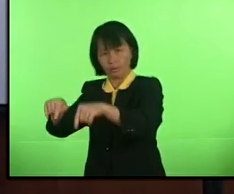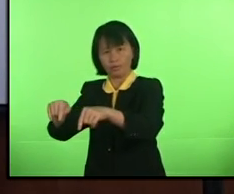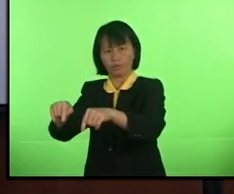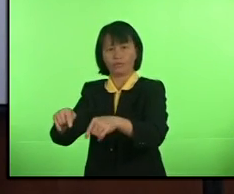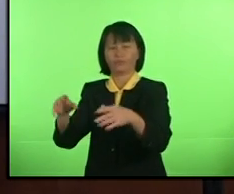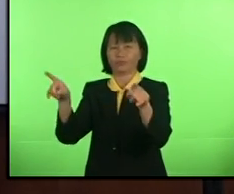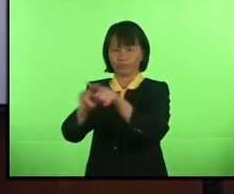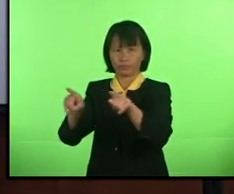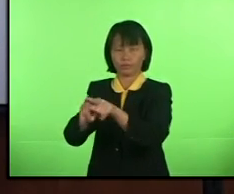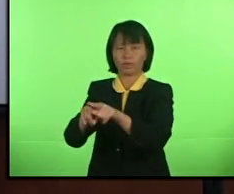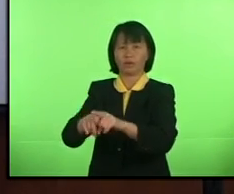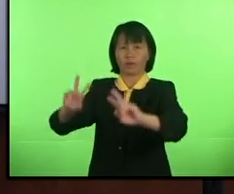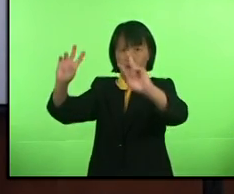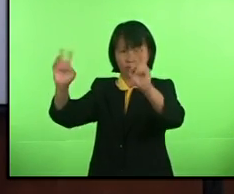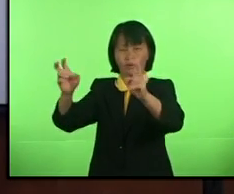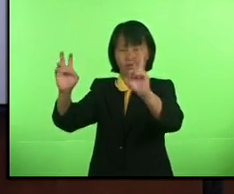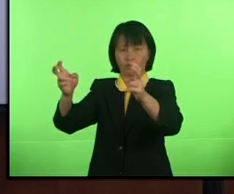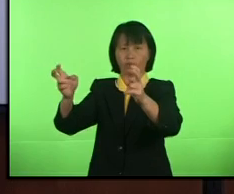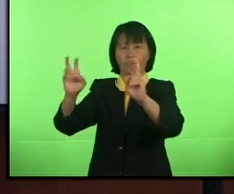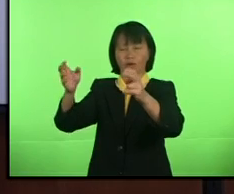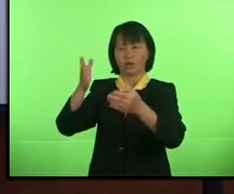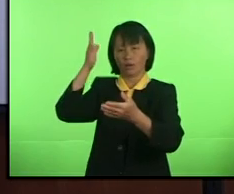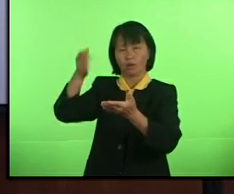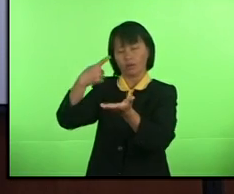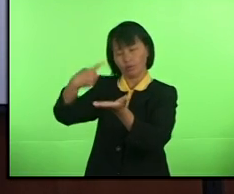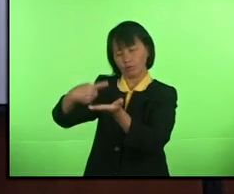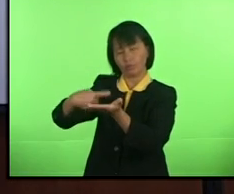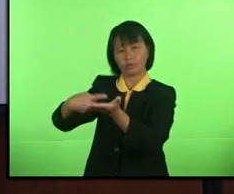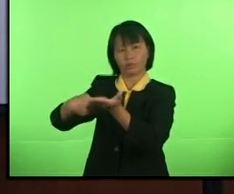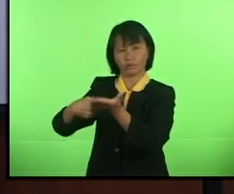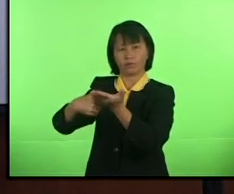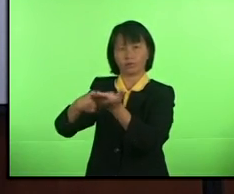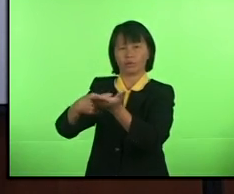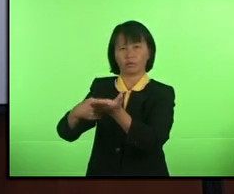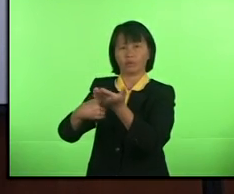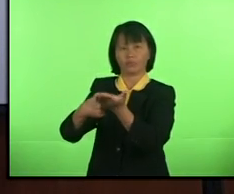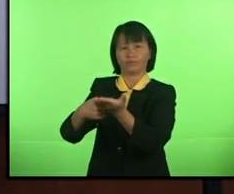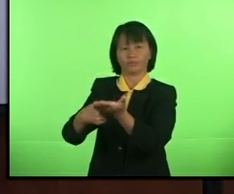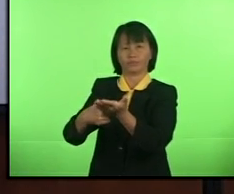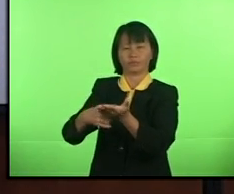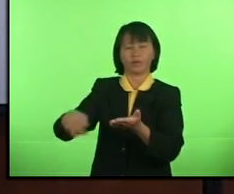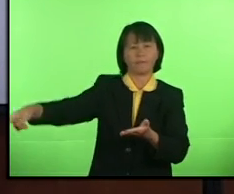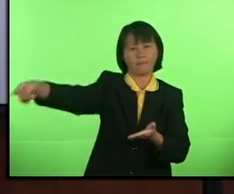And also, this topic will discuss some falsehood or fallacies among